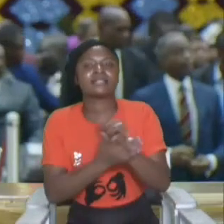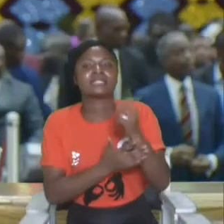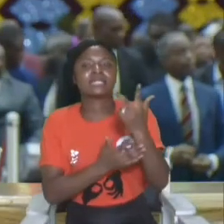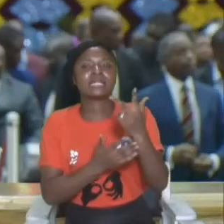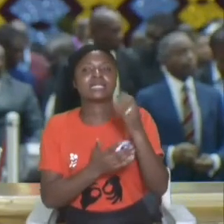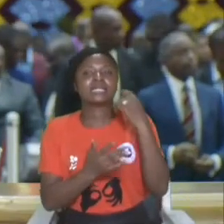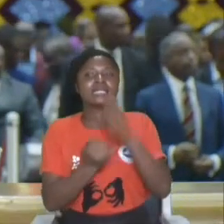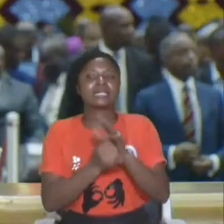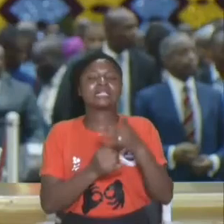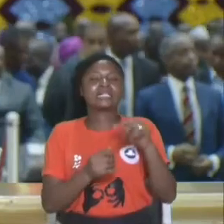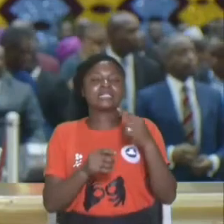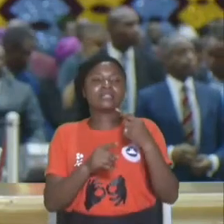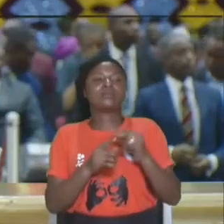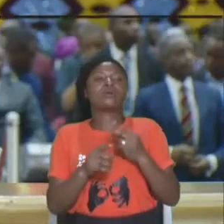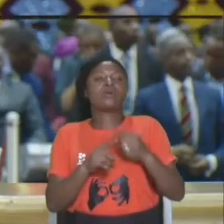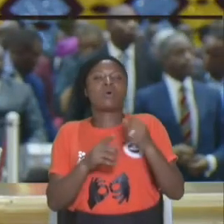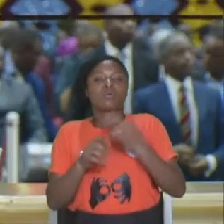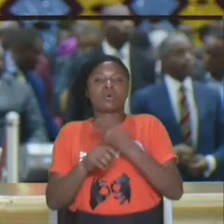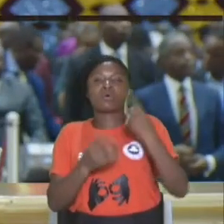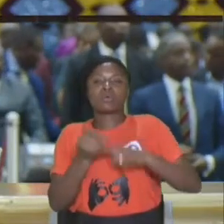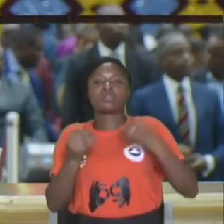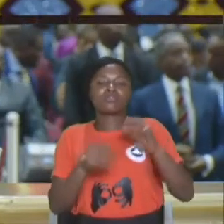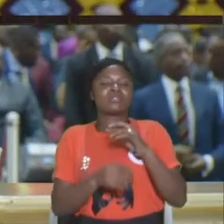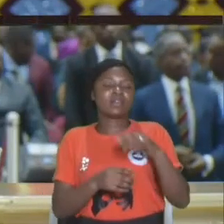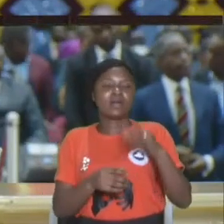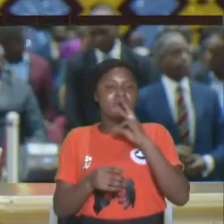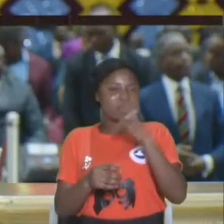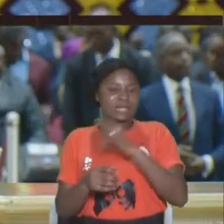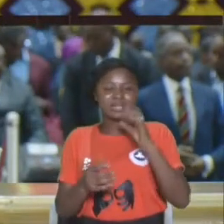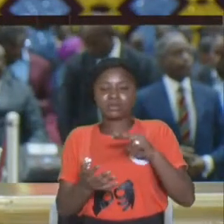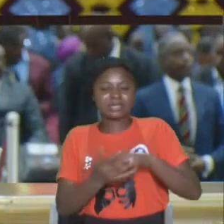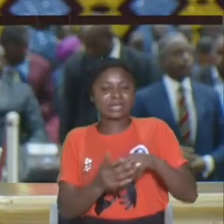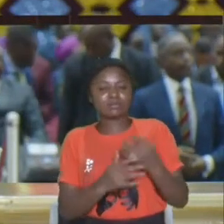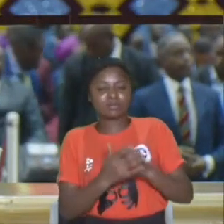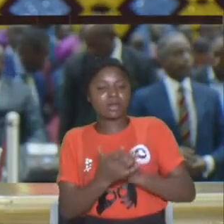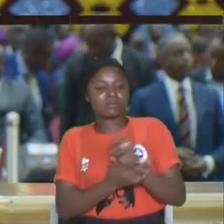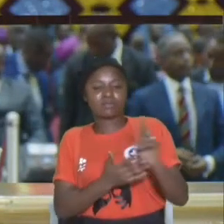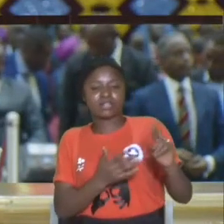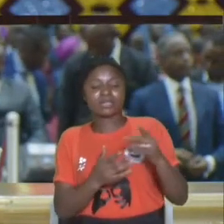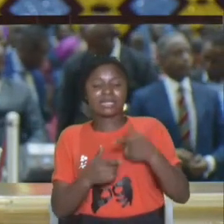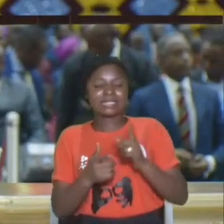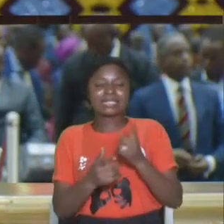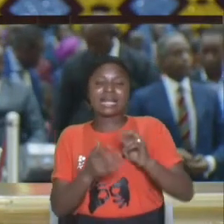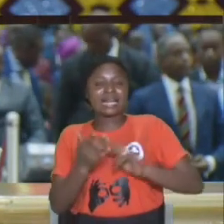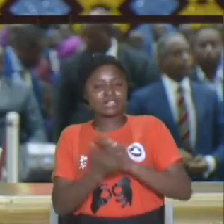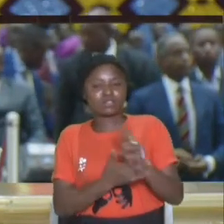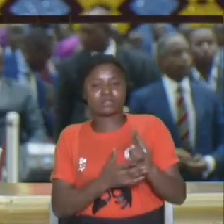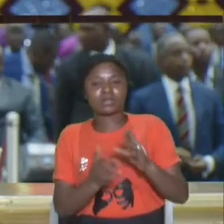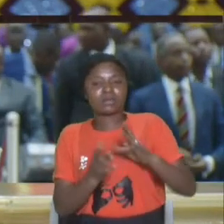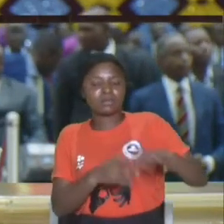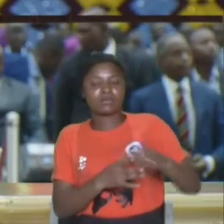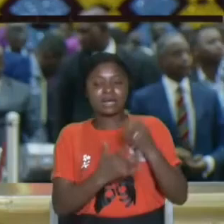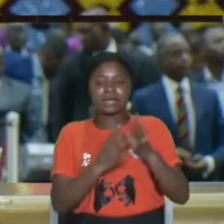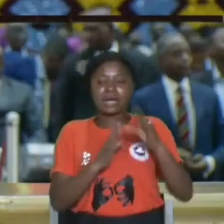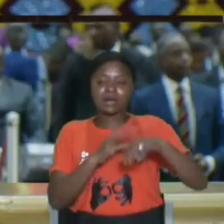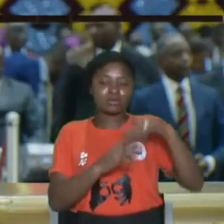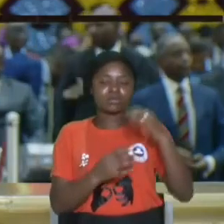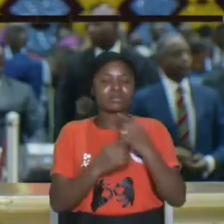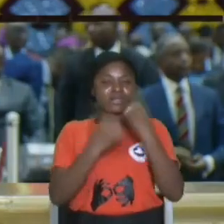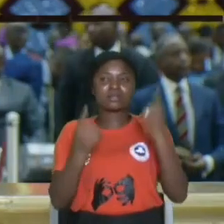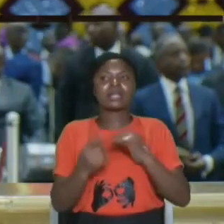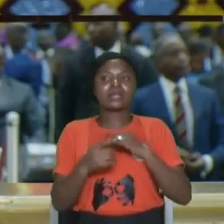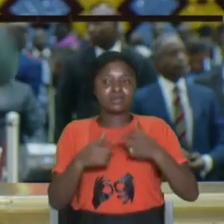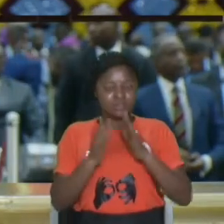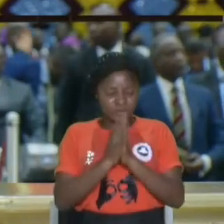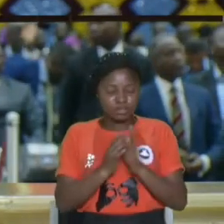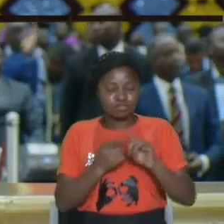of the wicked shall not rest upon the lot of the righteous. Let the righteous put forth their hand unto iniquity. You are going to pray tonight. You will say,